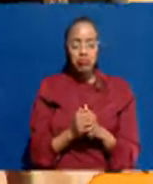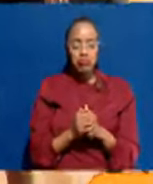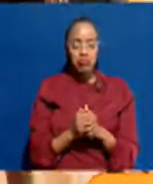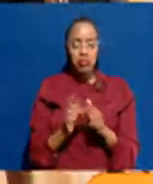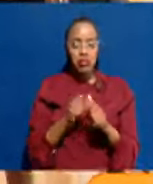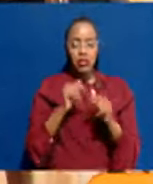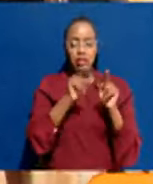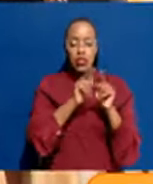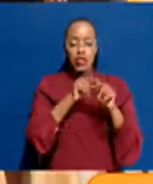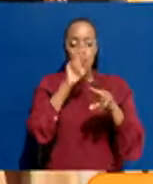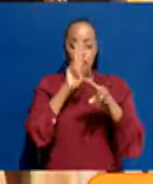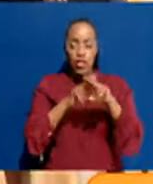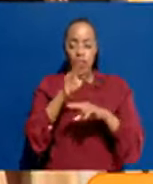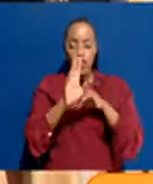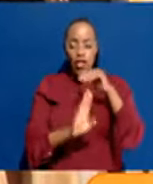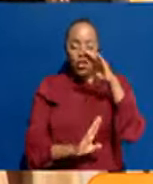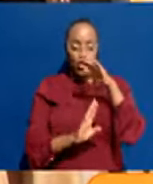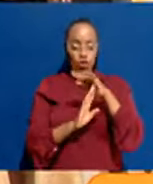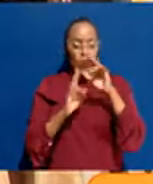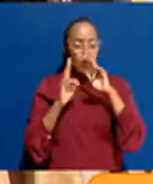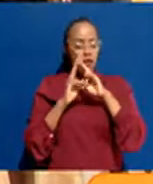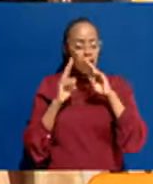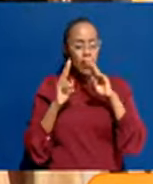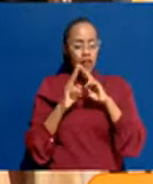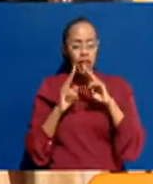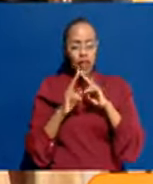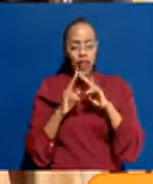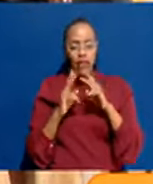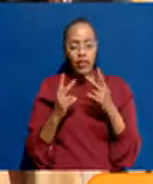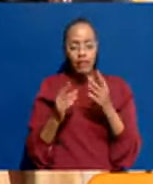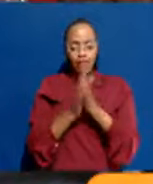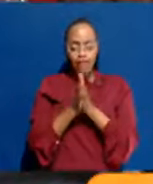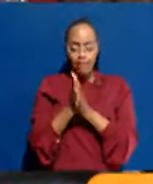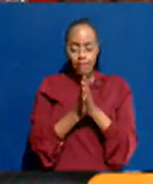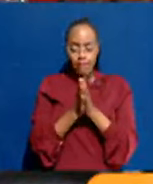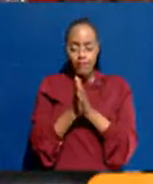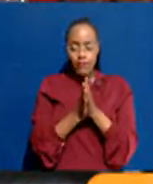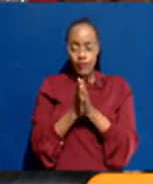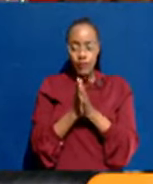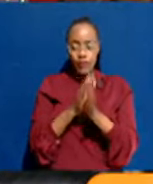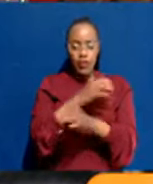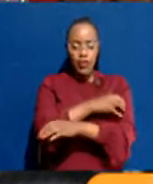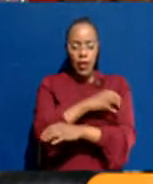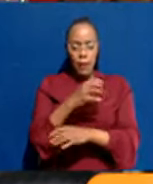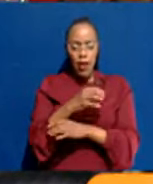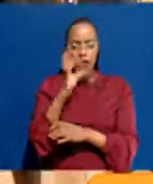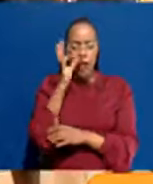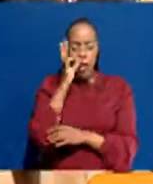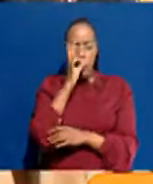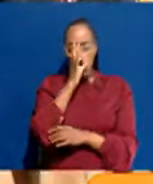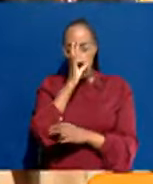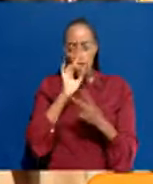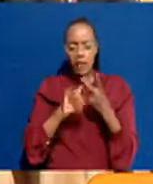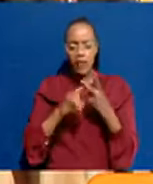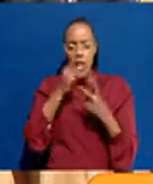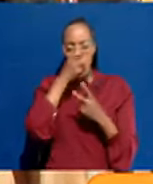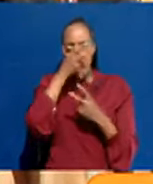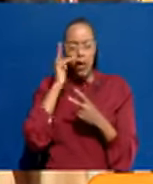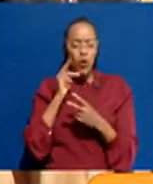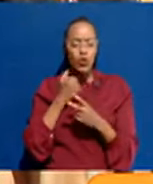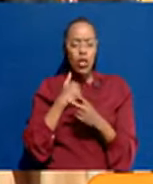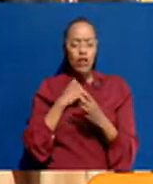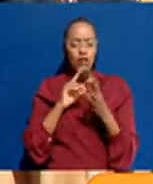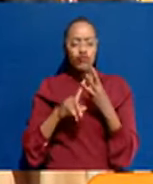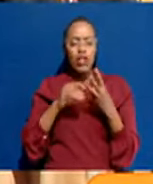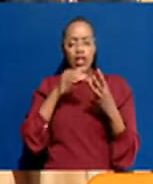Ambassador, you're sitting right at the top of a very interesting troika of power. You have Kibaki, you have Kalonzo Musyoka, and you have